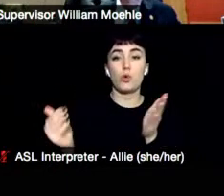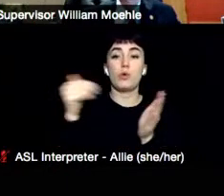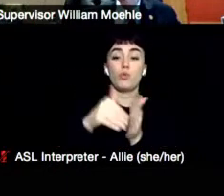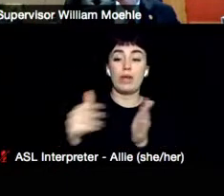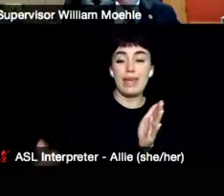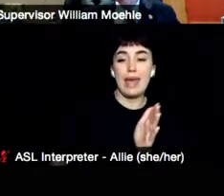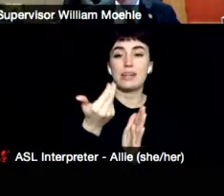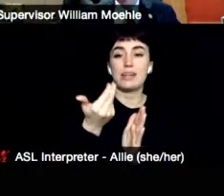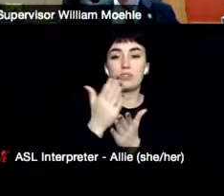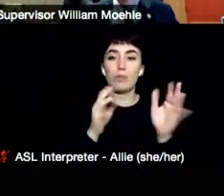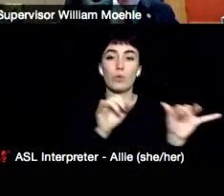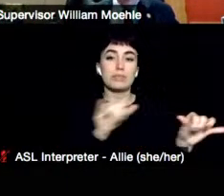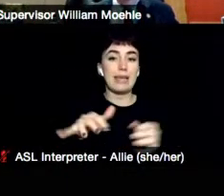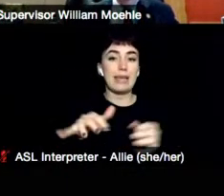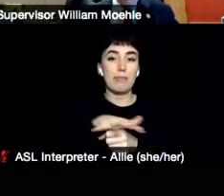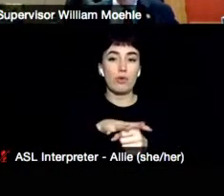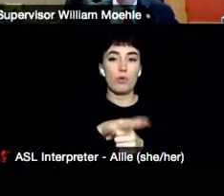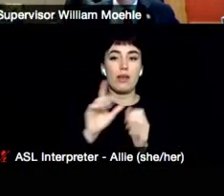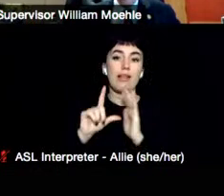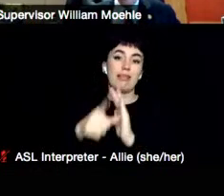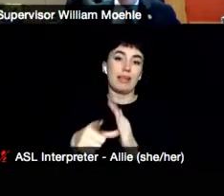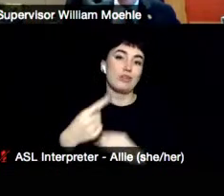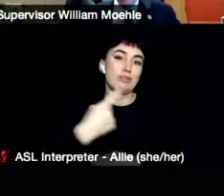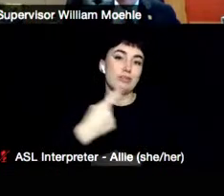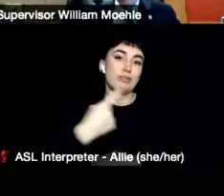same locations at a later date.